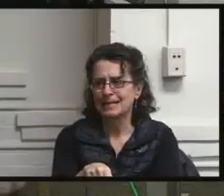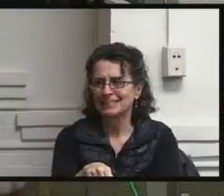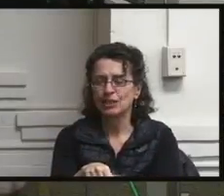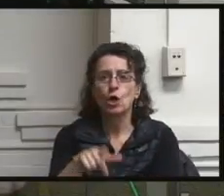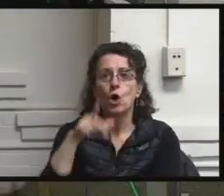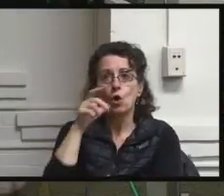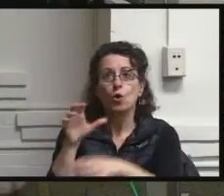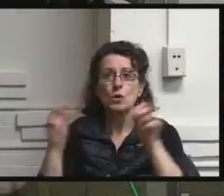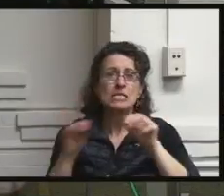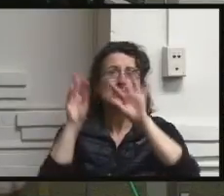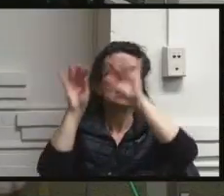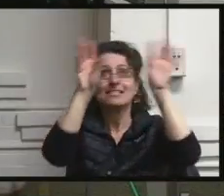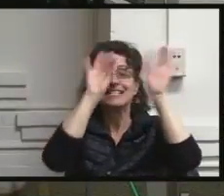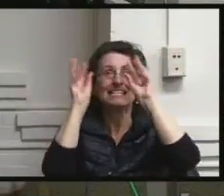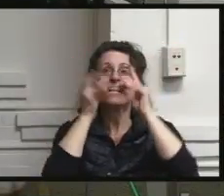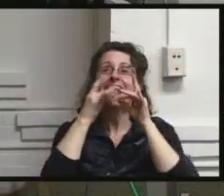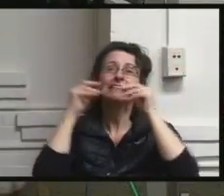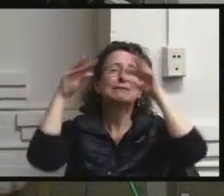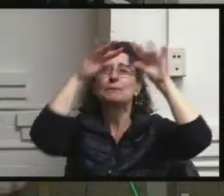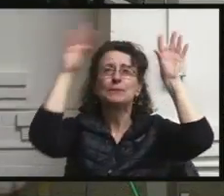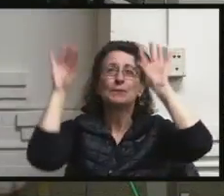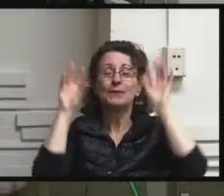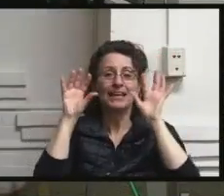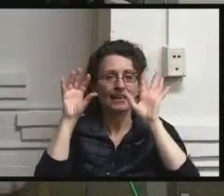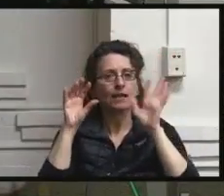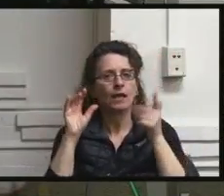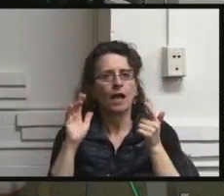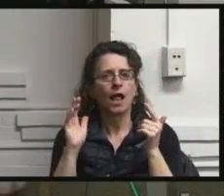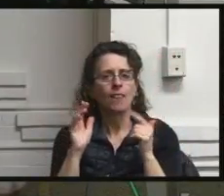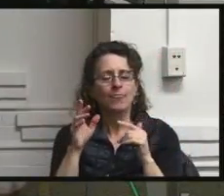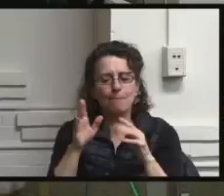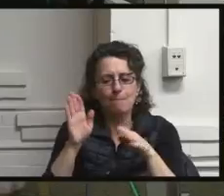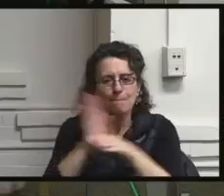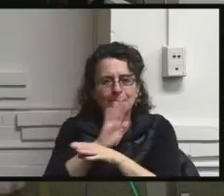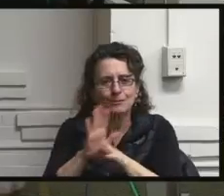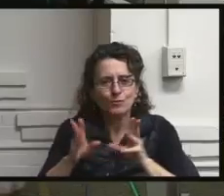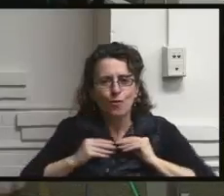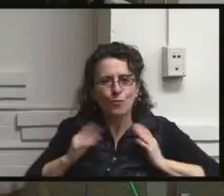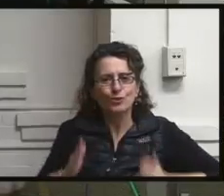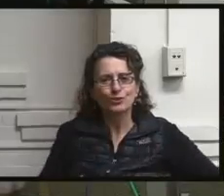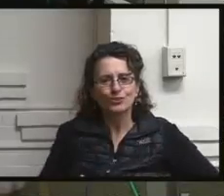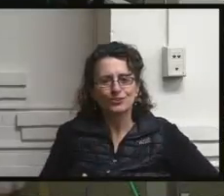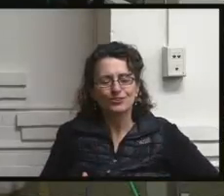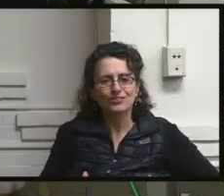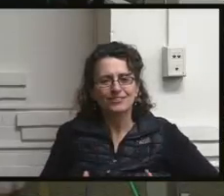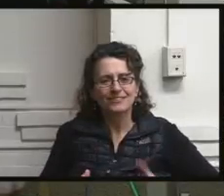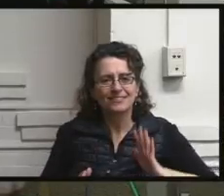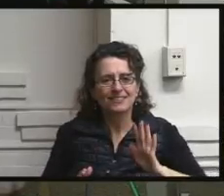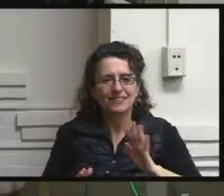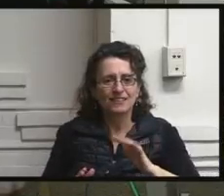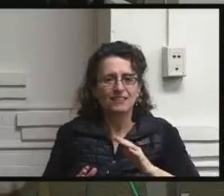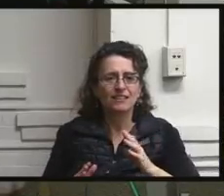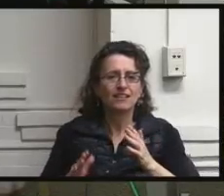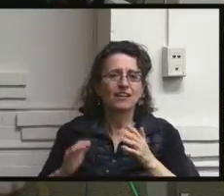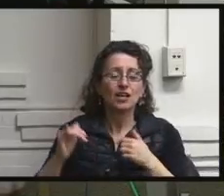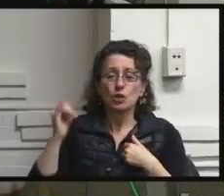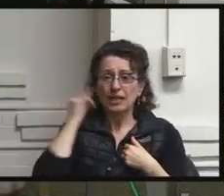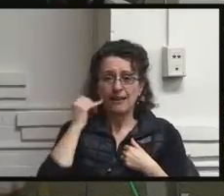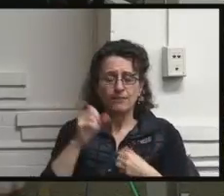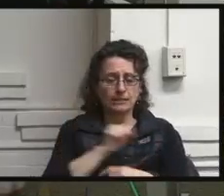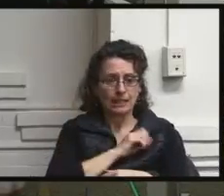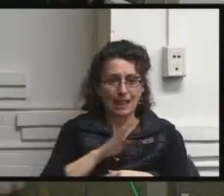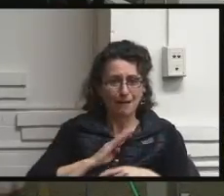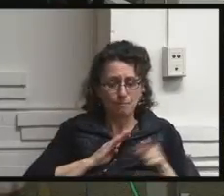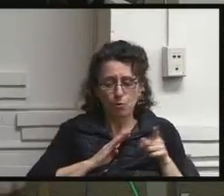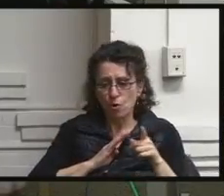DID. If there is such consternation between the board and the organization, I think